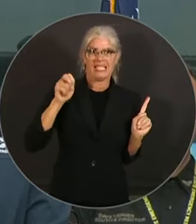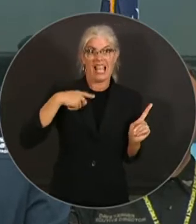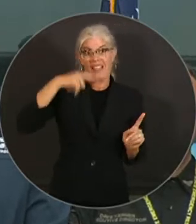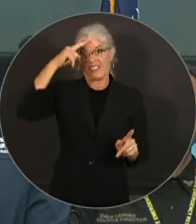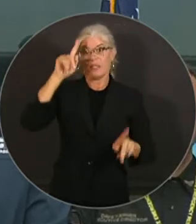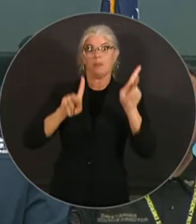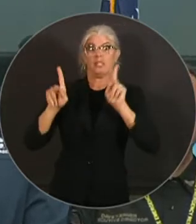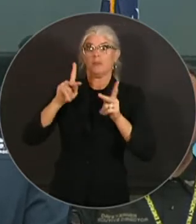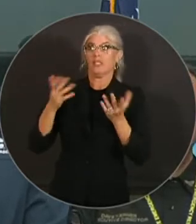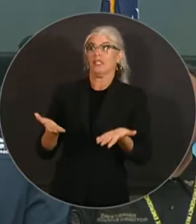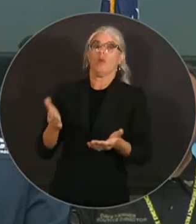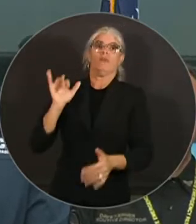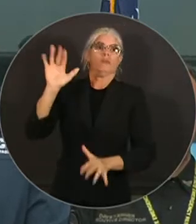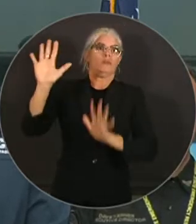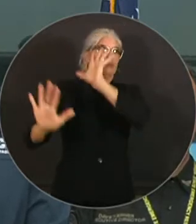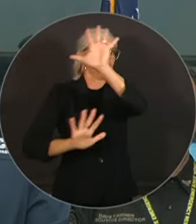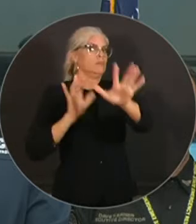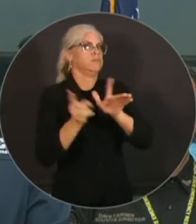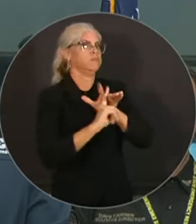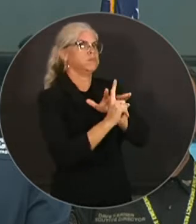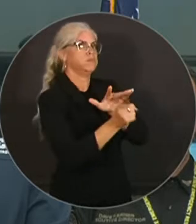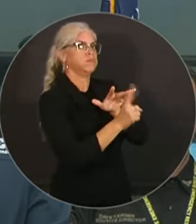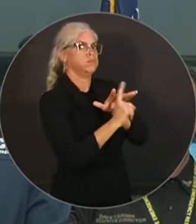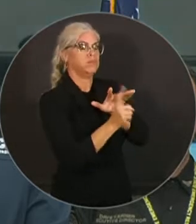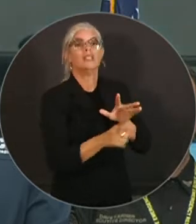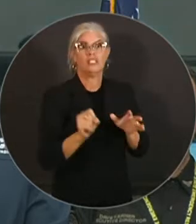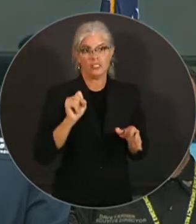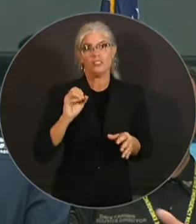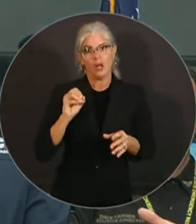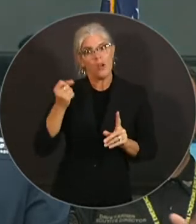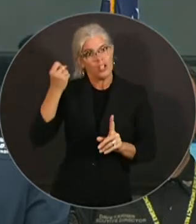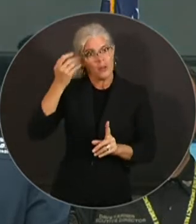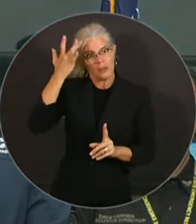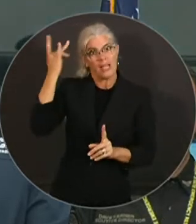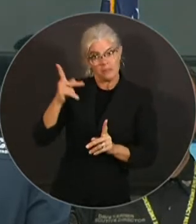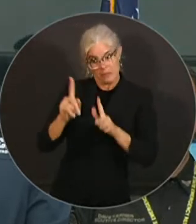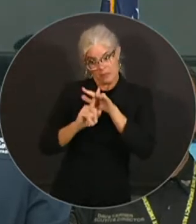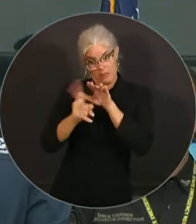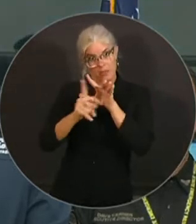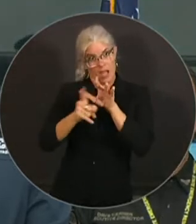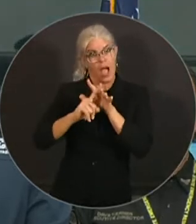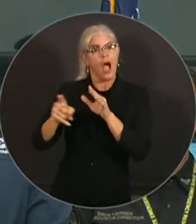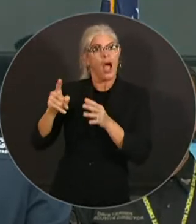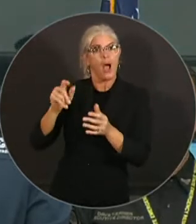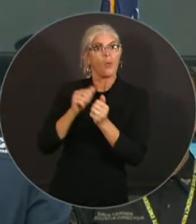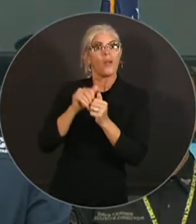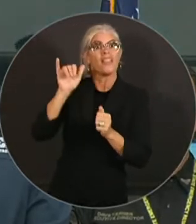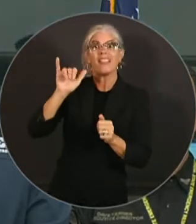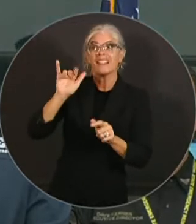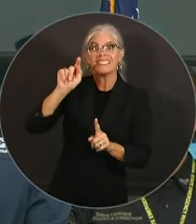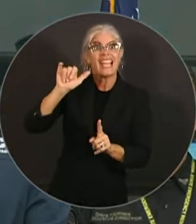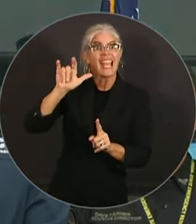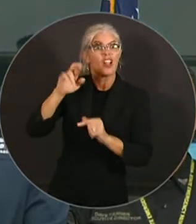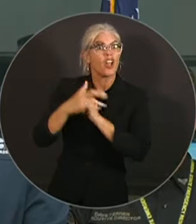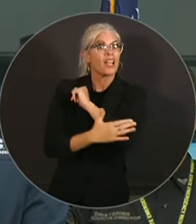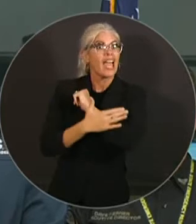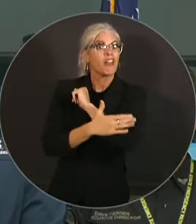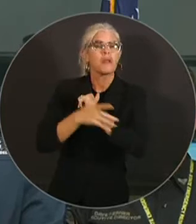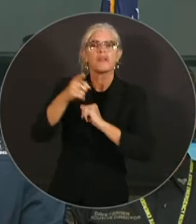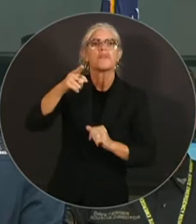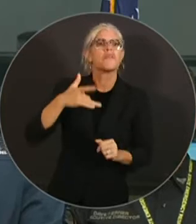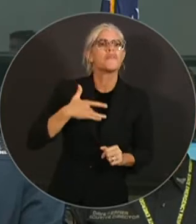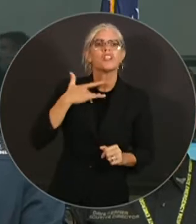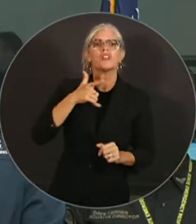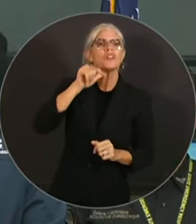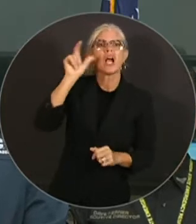could have it even be more significant. But if the people evacuated, just like with Taylor County, maybe you won't need as many. But all those assets